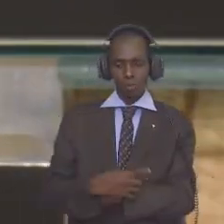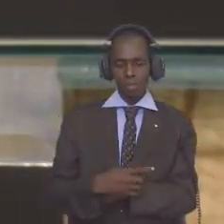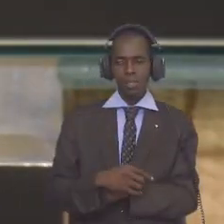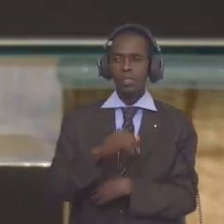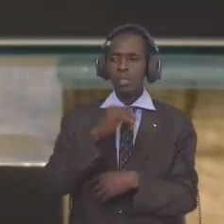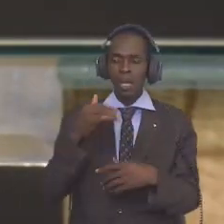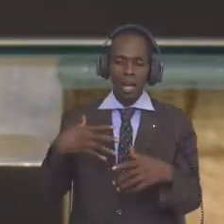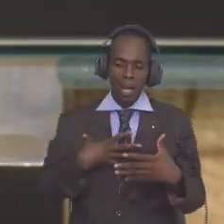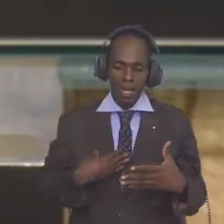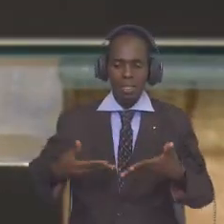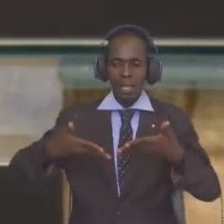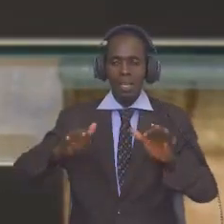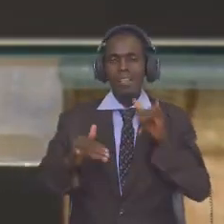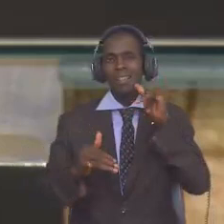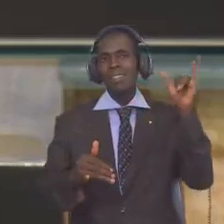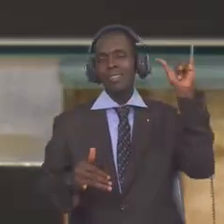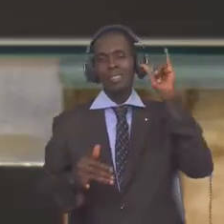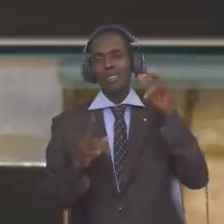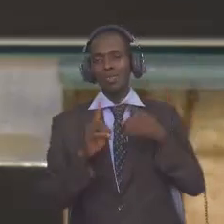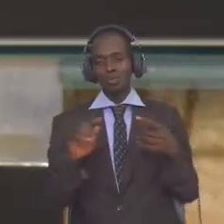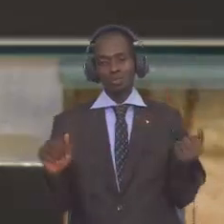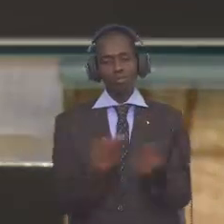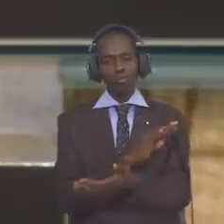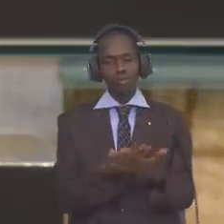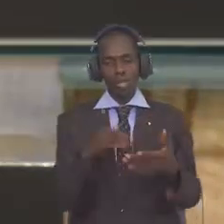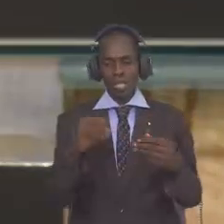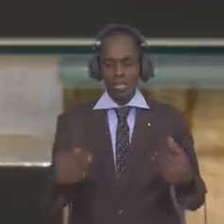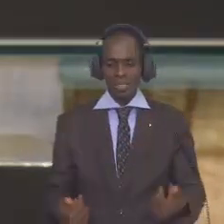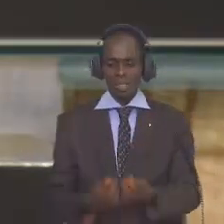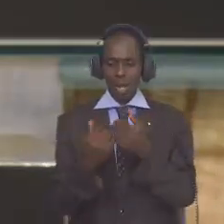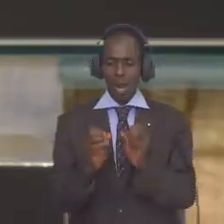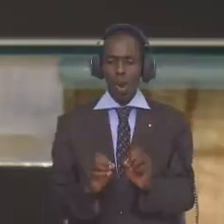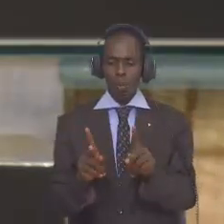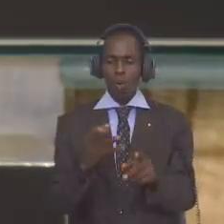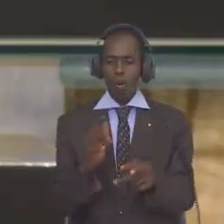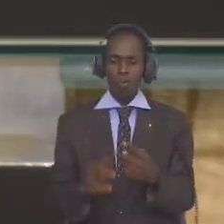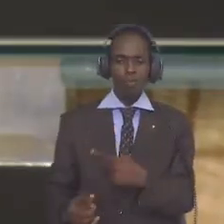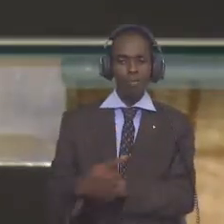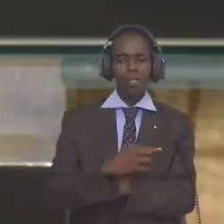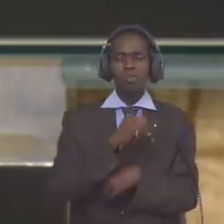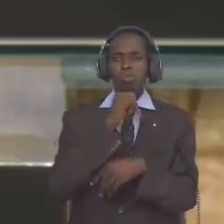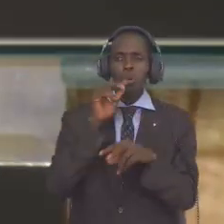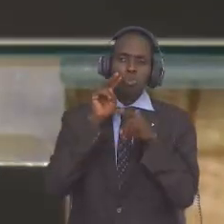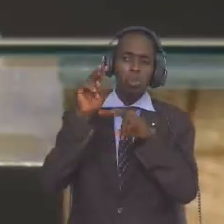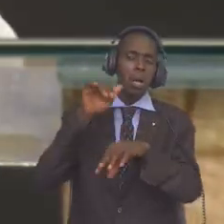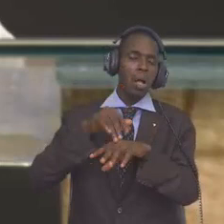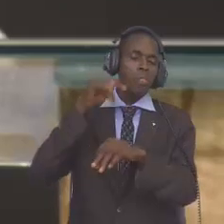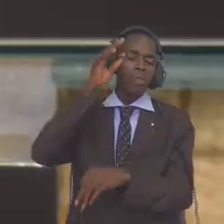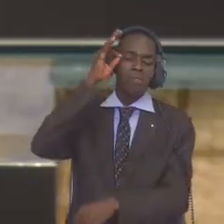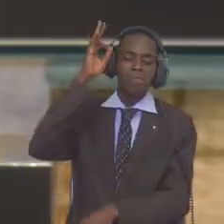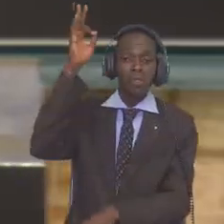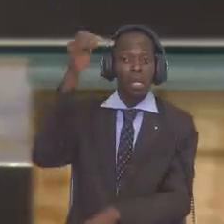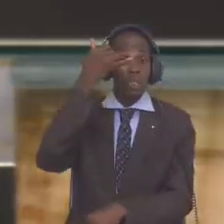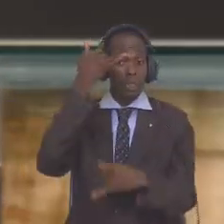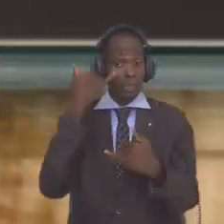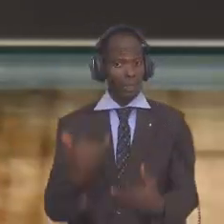yesterday to spoil the challenges and the opportunities of today. And they're not looking at the future. Now,